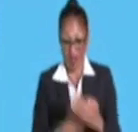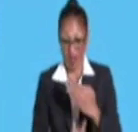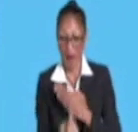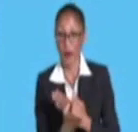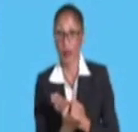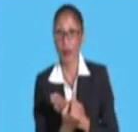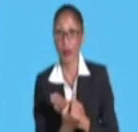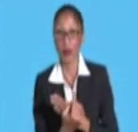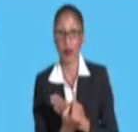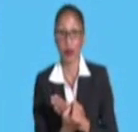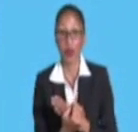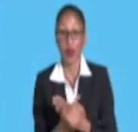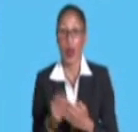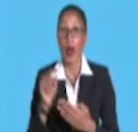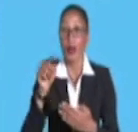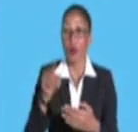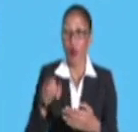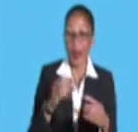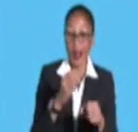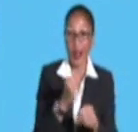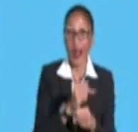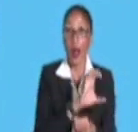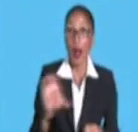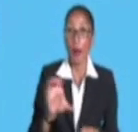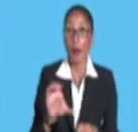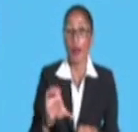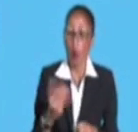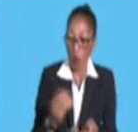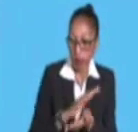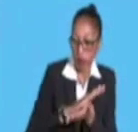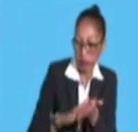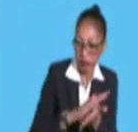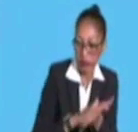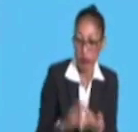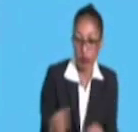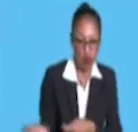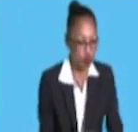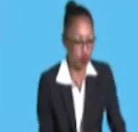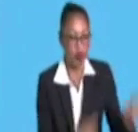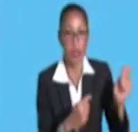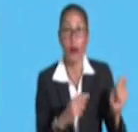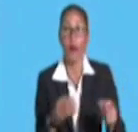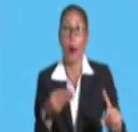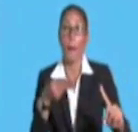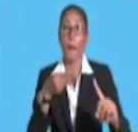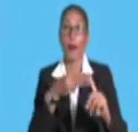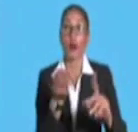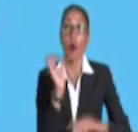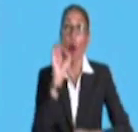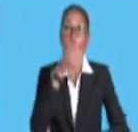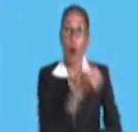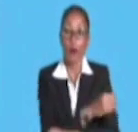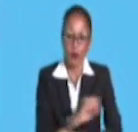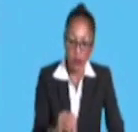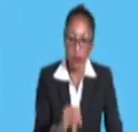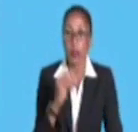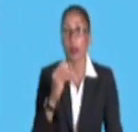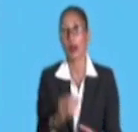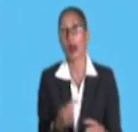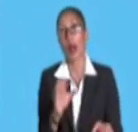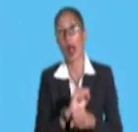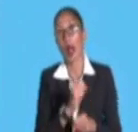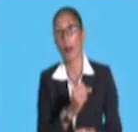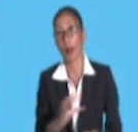Carpenter Shipping was the principal customs, clearance, and transport provider for the major overseas contractors as well as